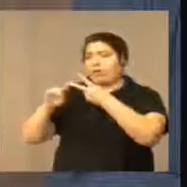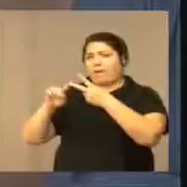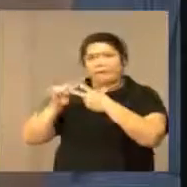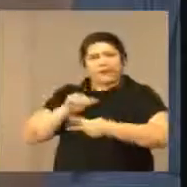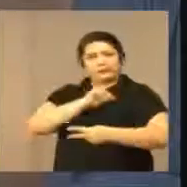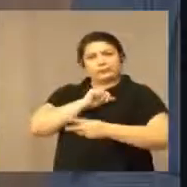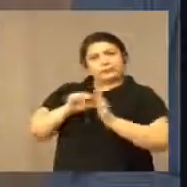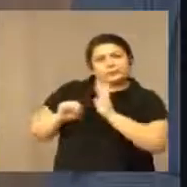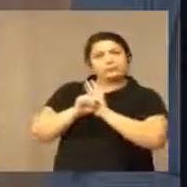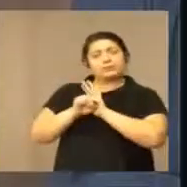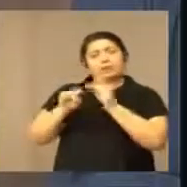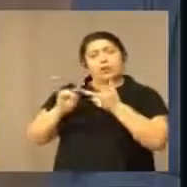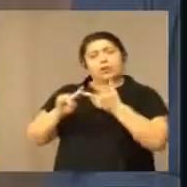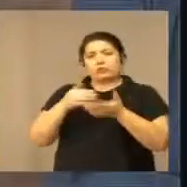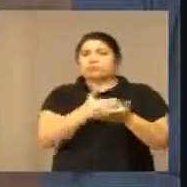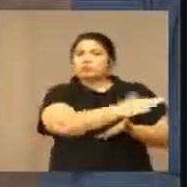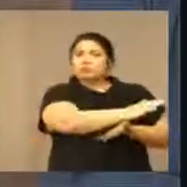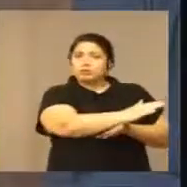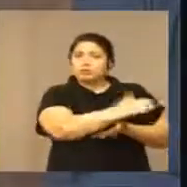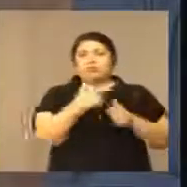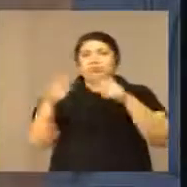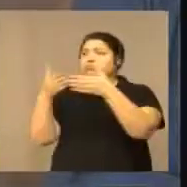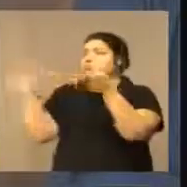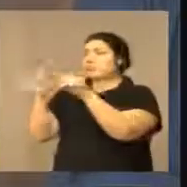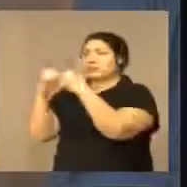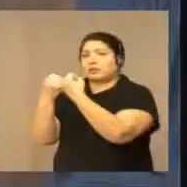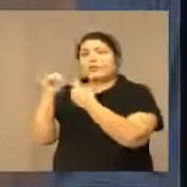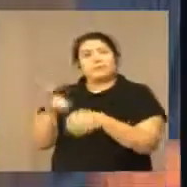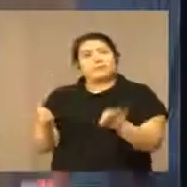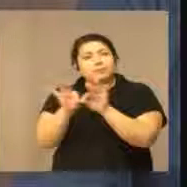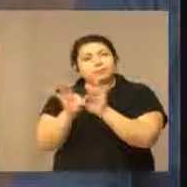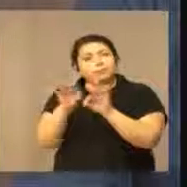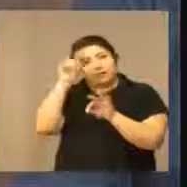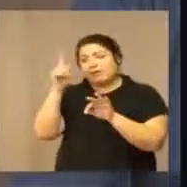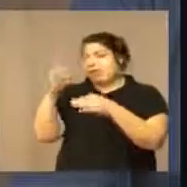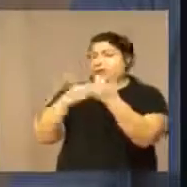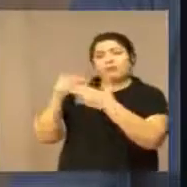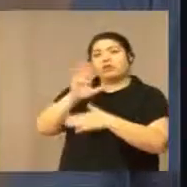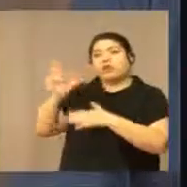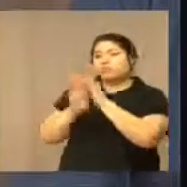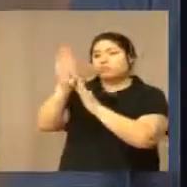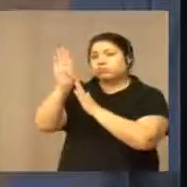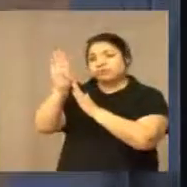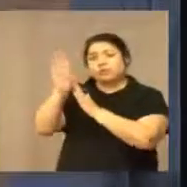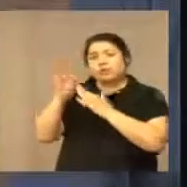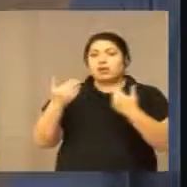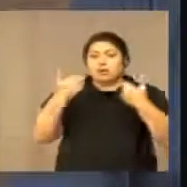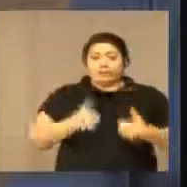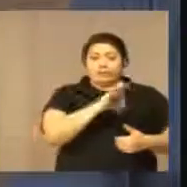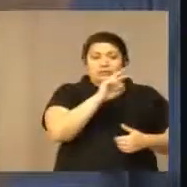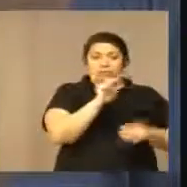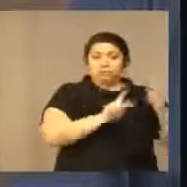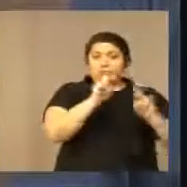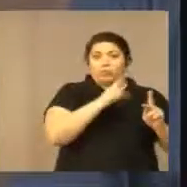and exclusion by society is also critically important to whatever process that we as a First Nations persons undertake.